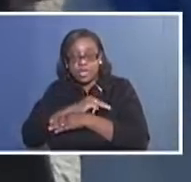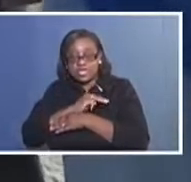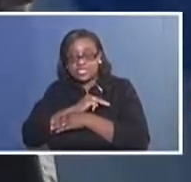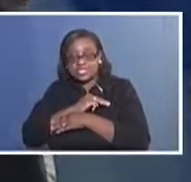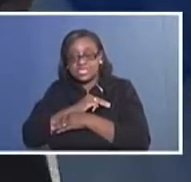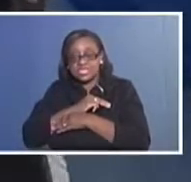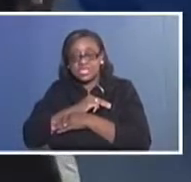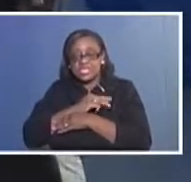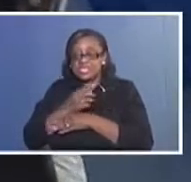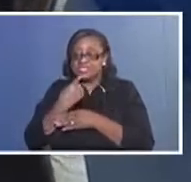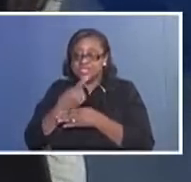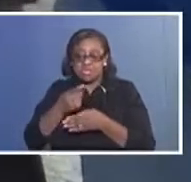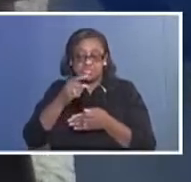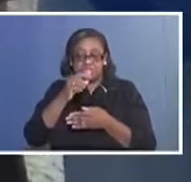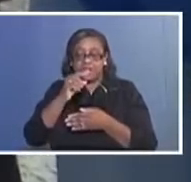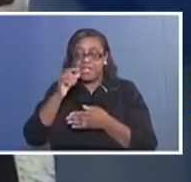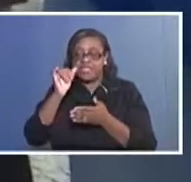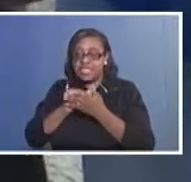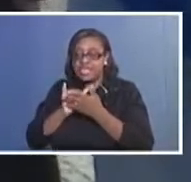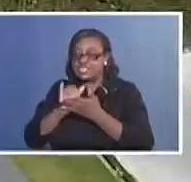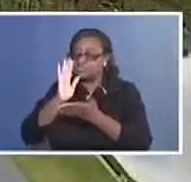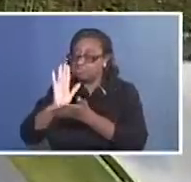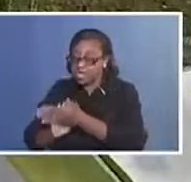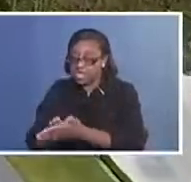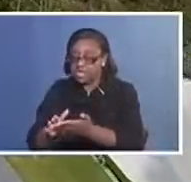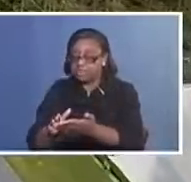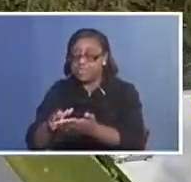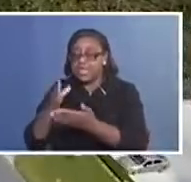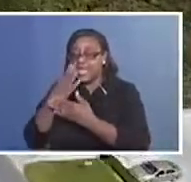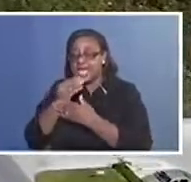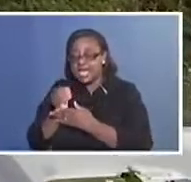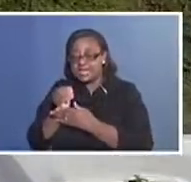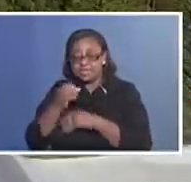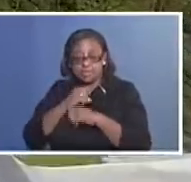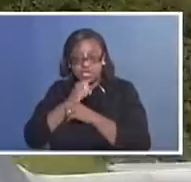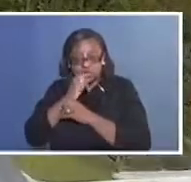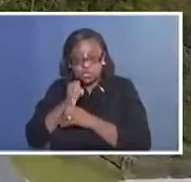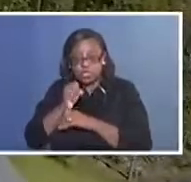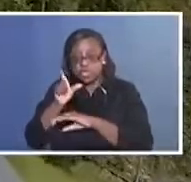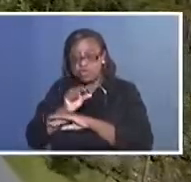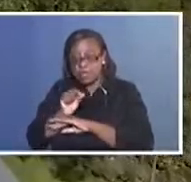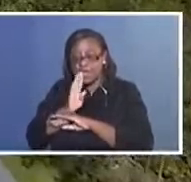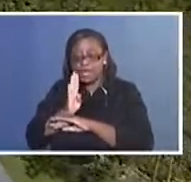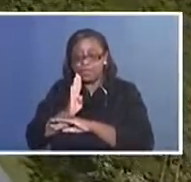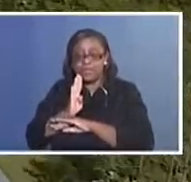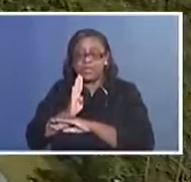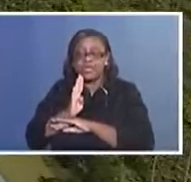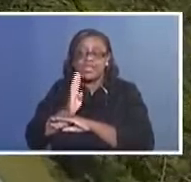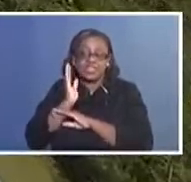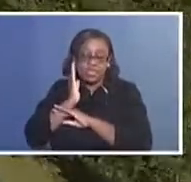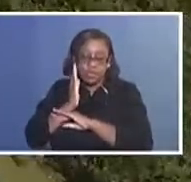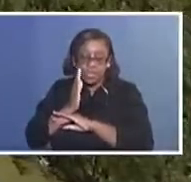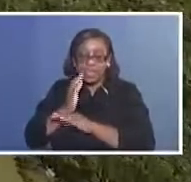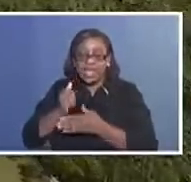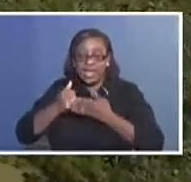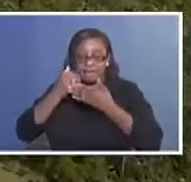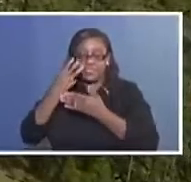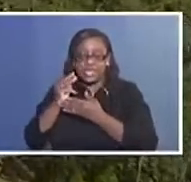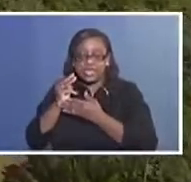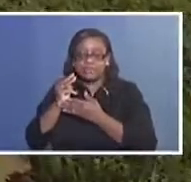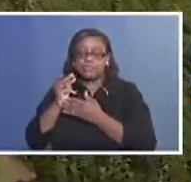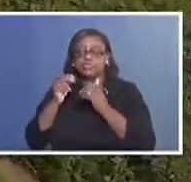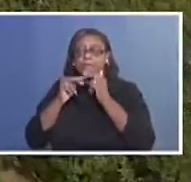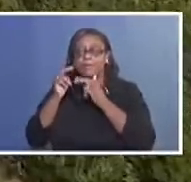former administration, but assures Grand Bahamians that plans are underway to assist those affected by the storm to rebuild